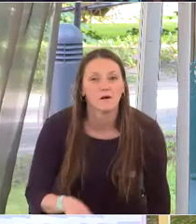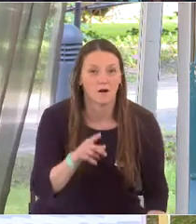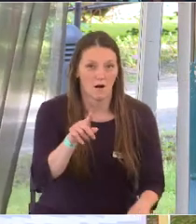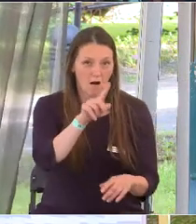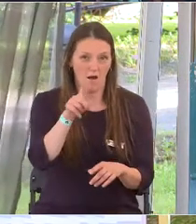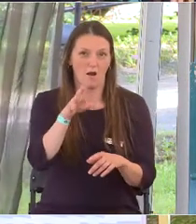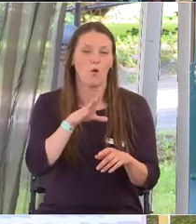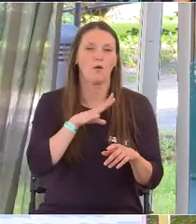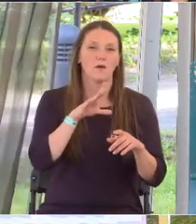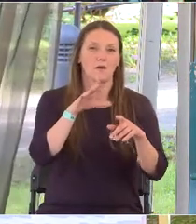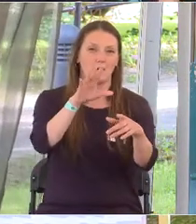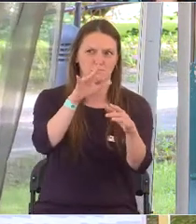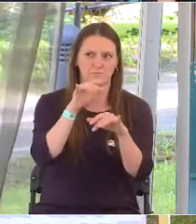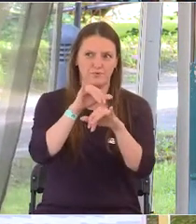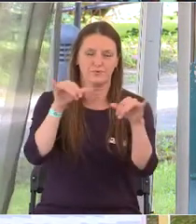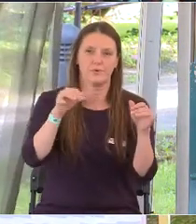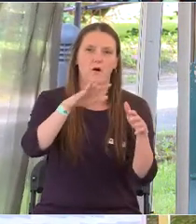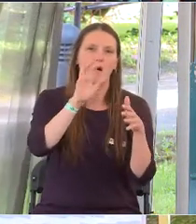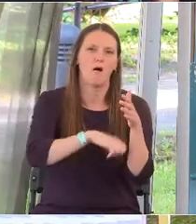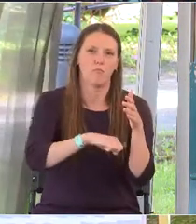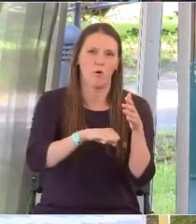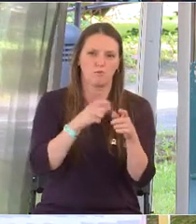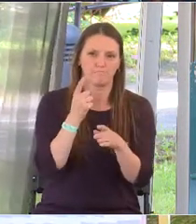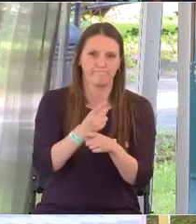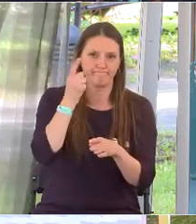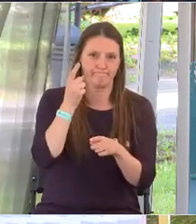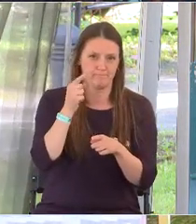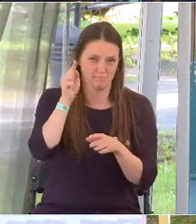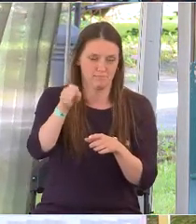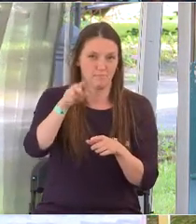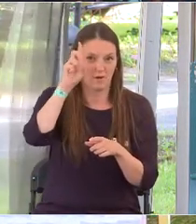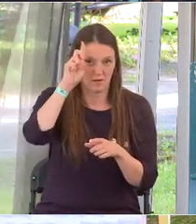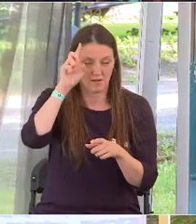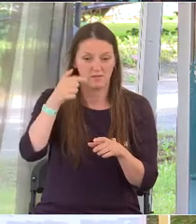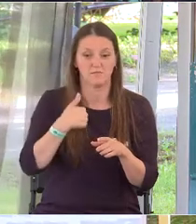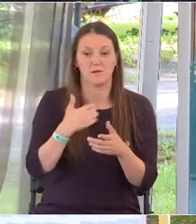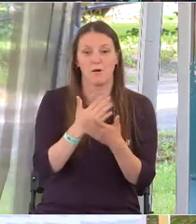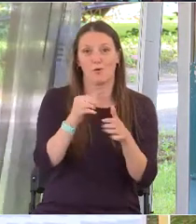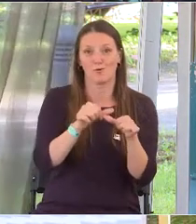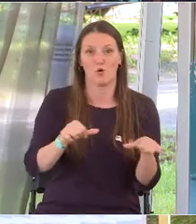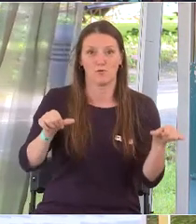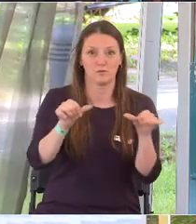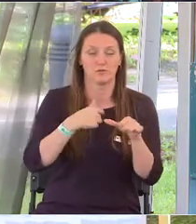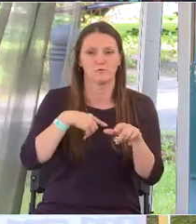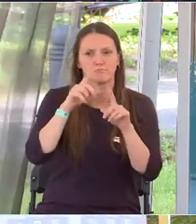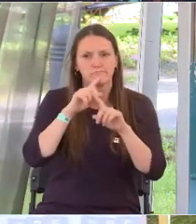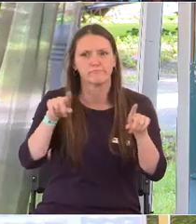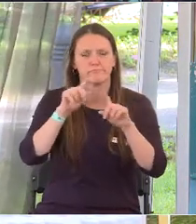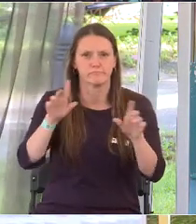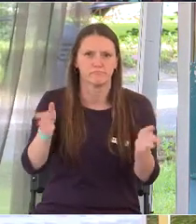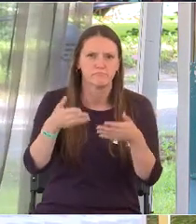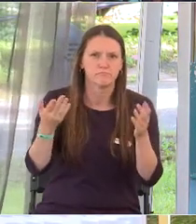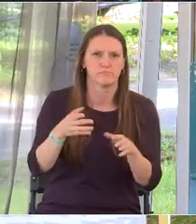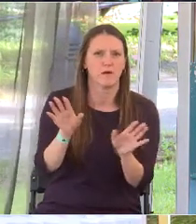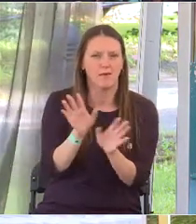didn't make a success, and it just continued in the same way, as much as I respect the values and the